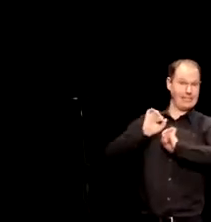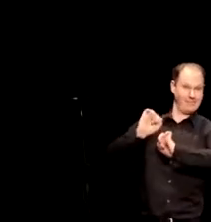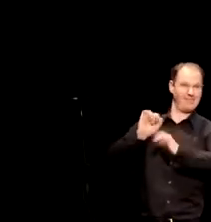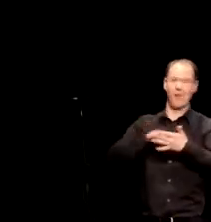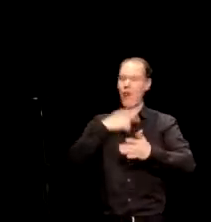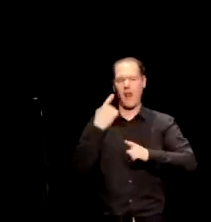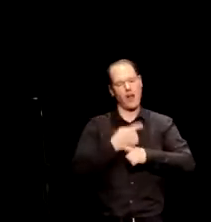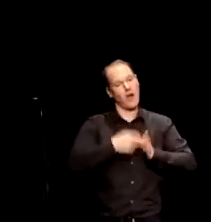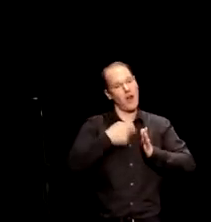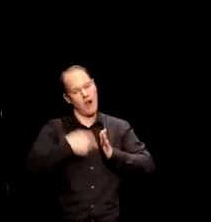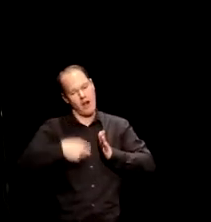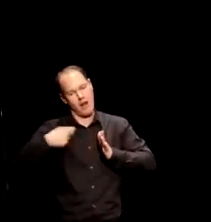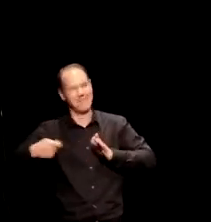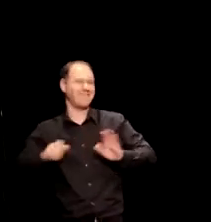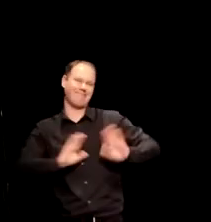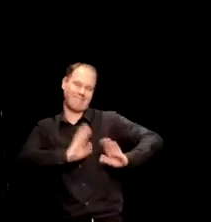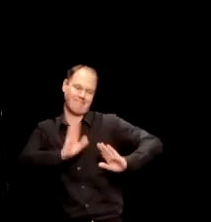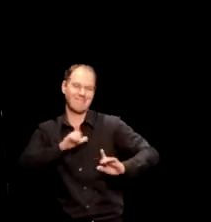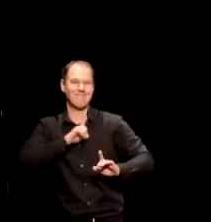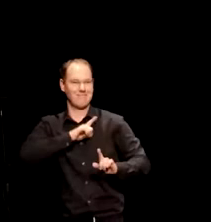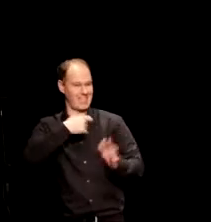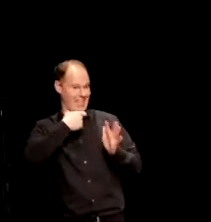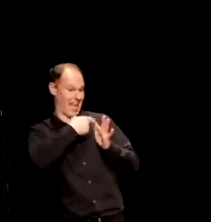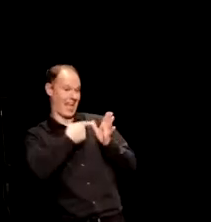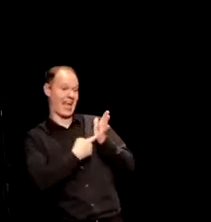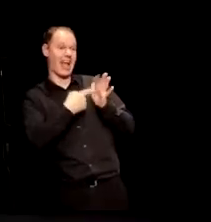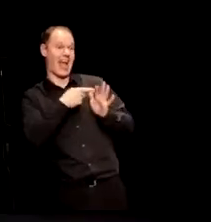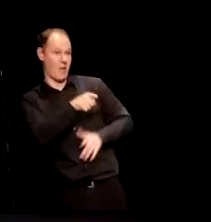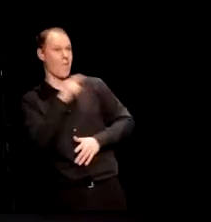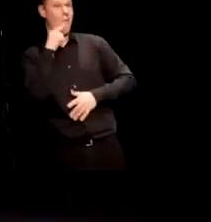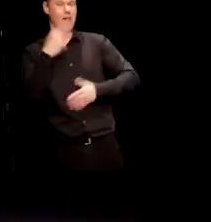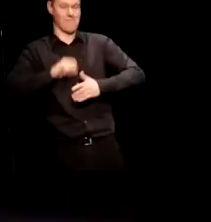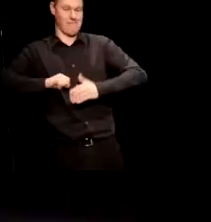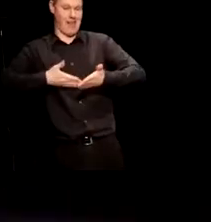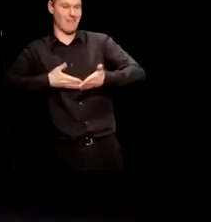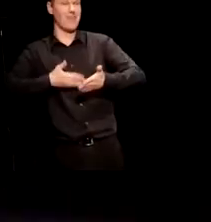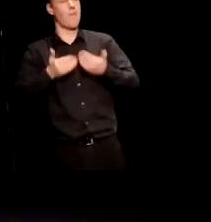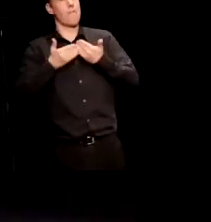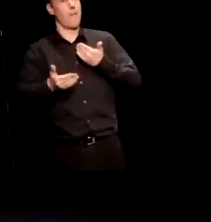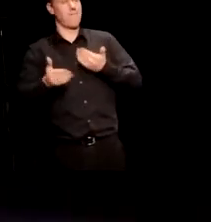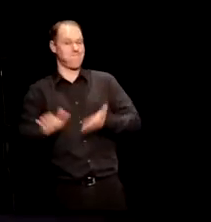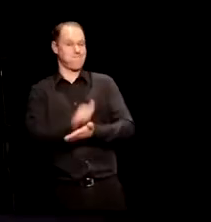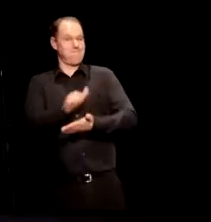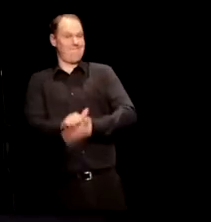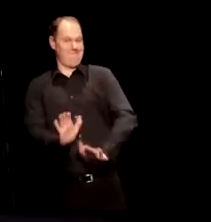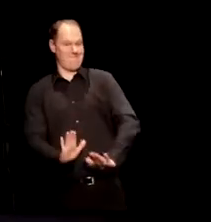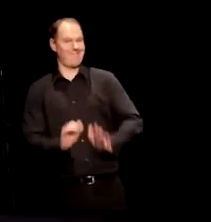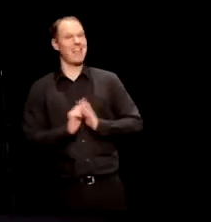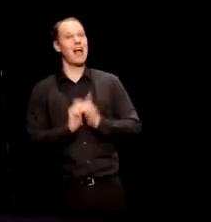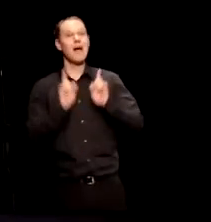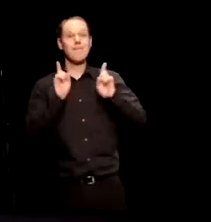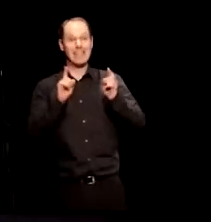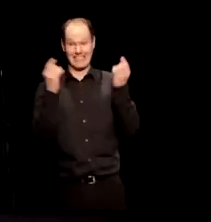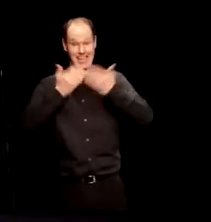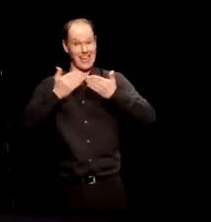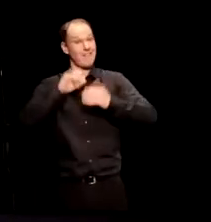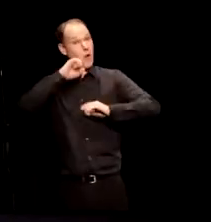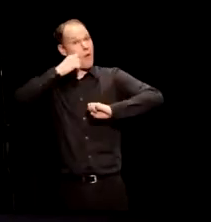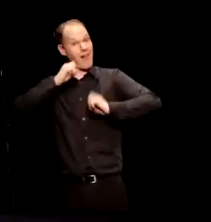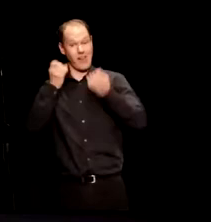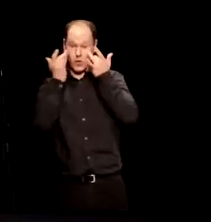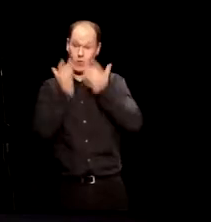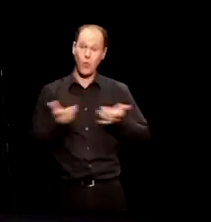about that because I know Kate's going to do an introduction at the moment. It will be far more eloquent than I will. But it's just so exciting to think that this evening we're going to